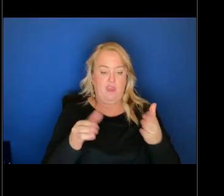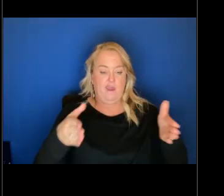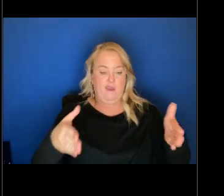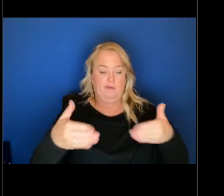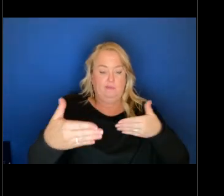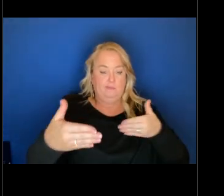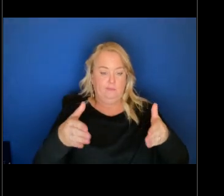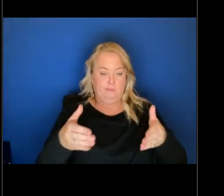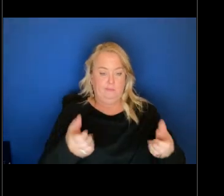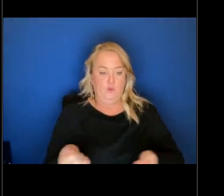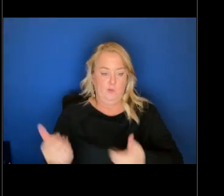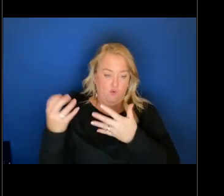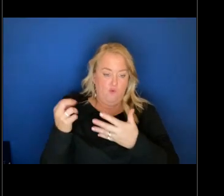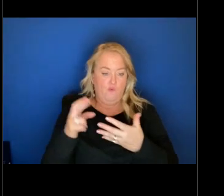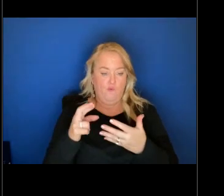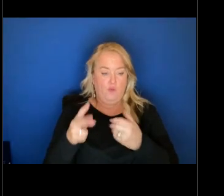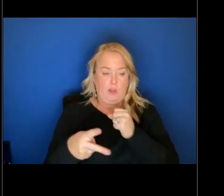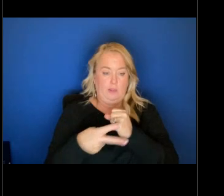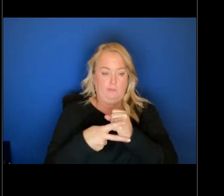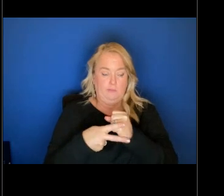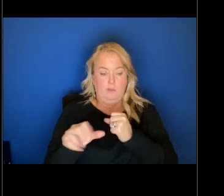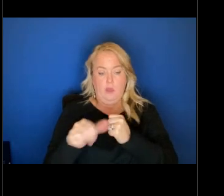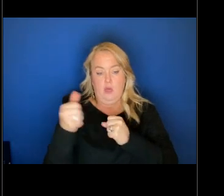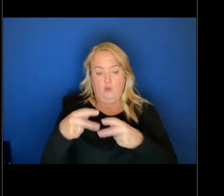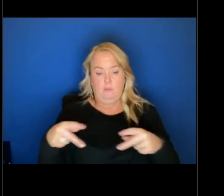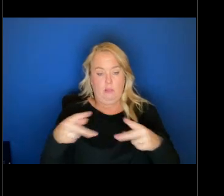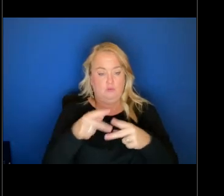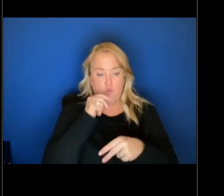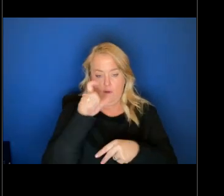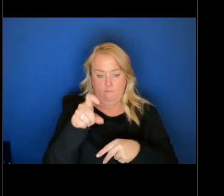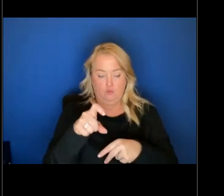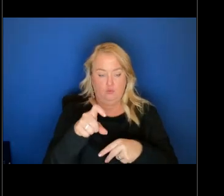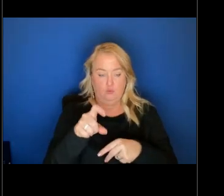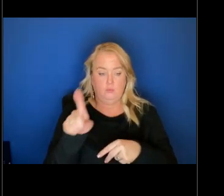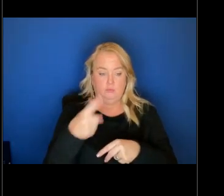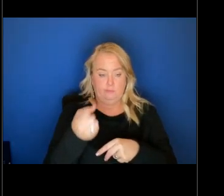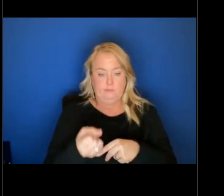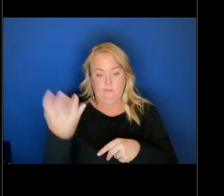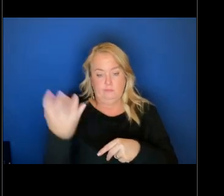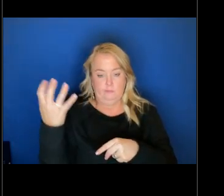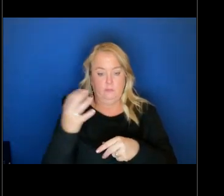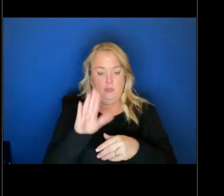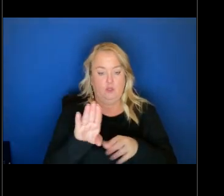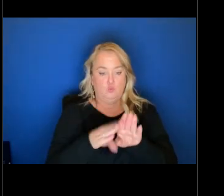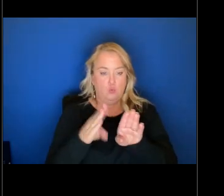removed or stored at another location.